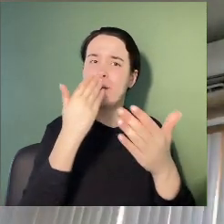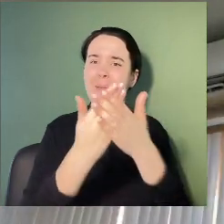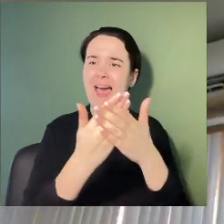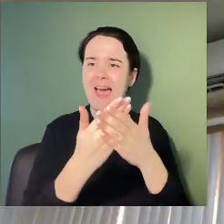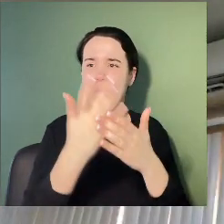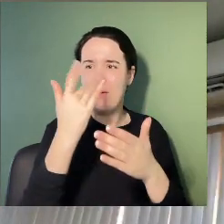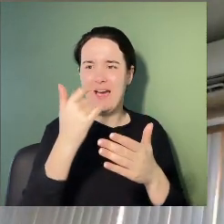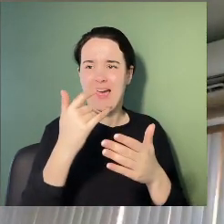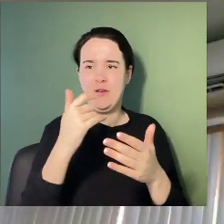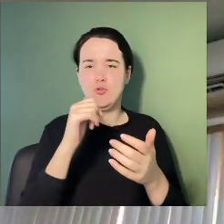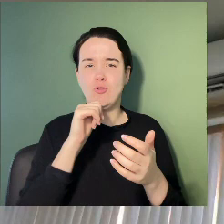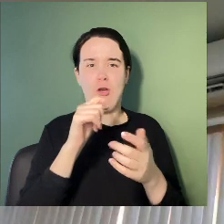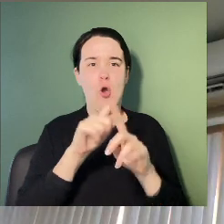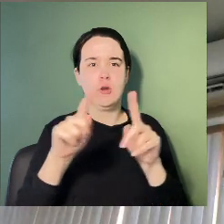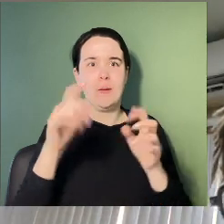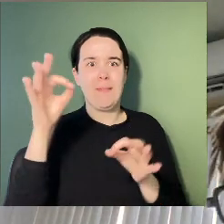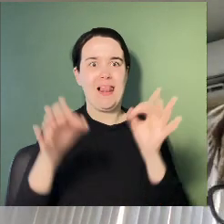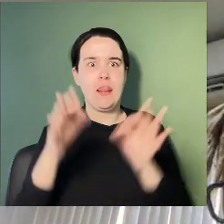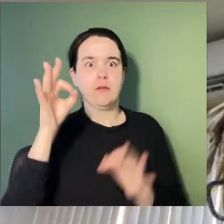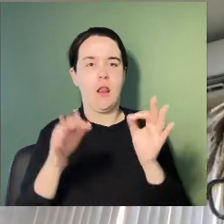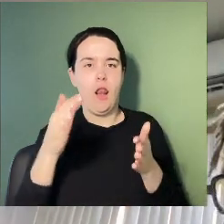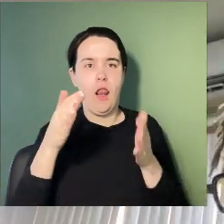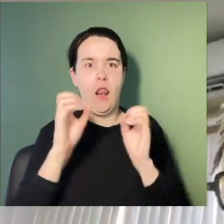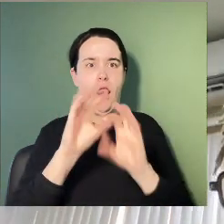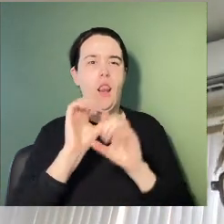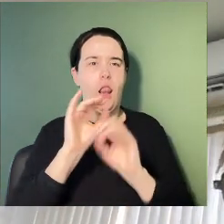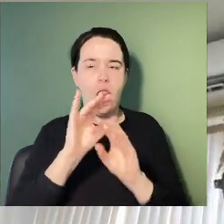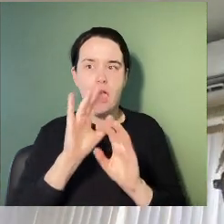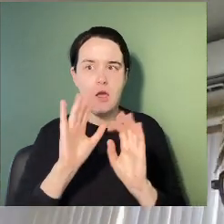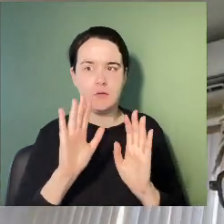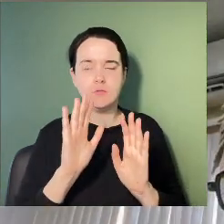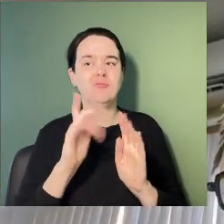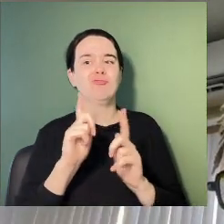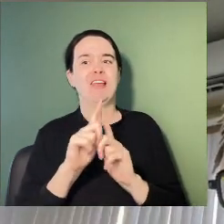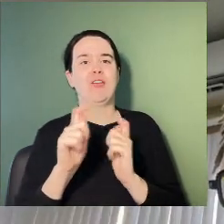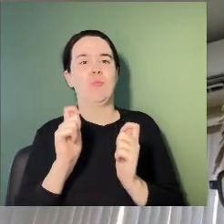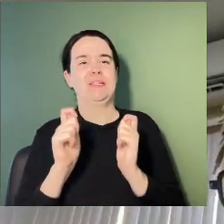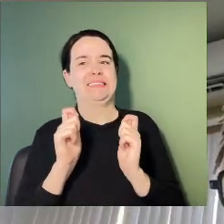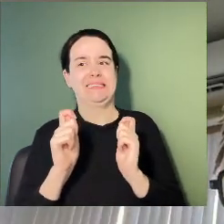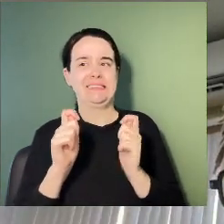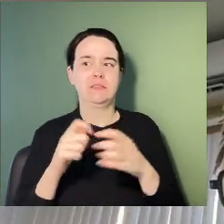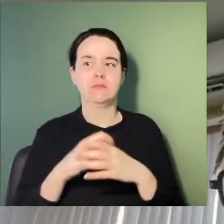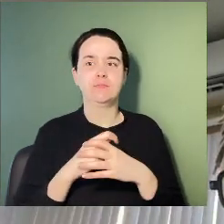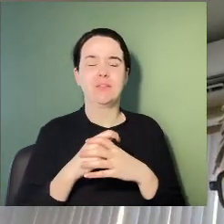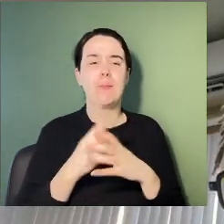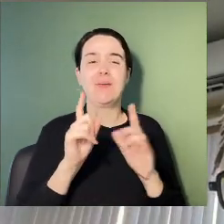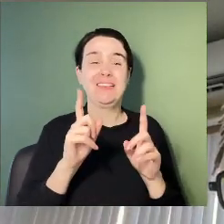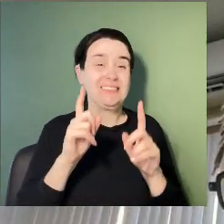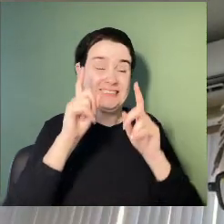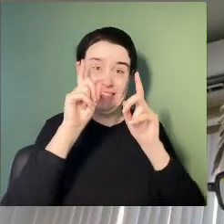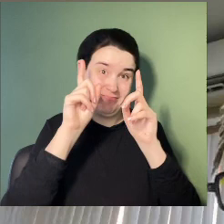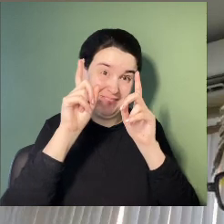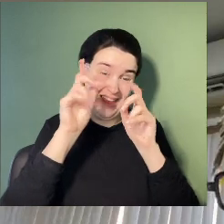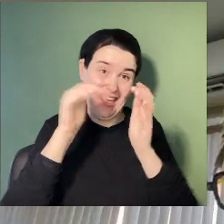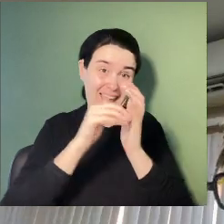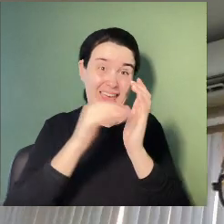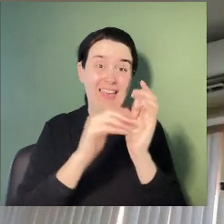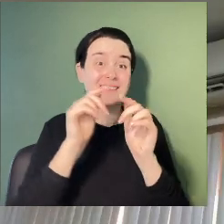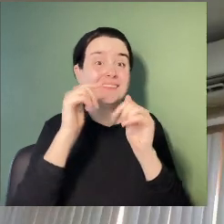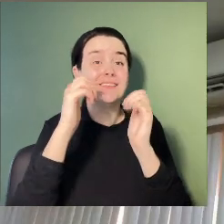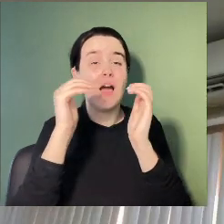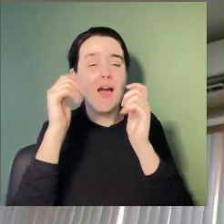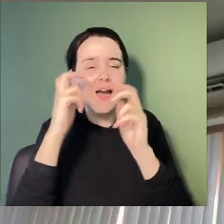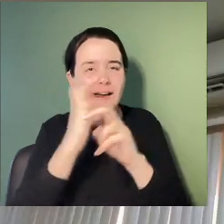but in reality, that probably doesn't happen. And it just makes it more difficult to be able to track who is paid or